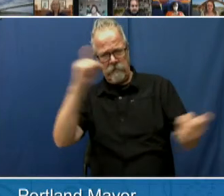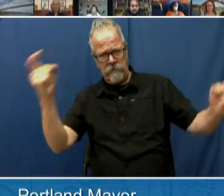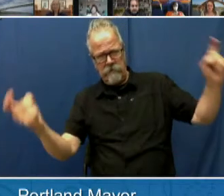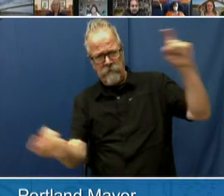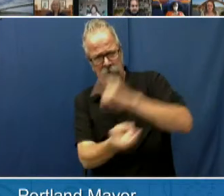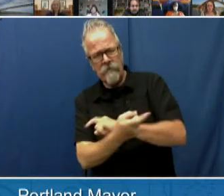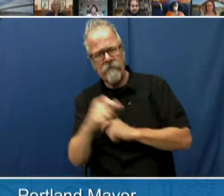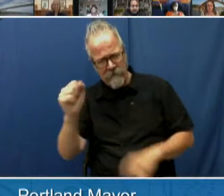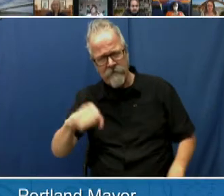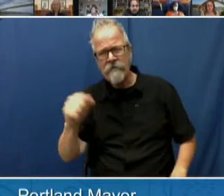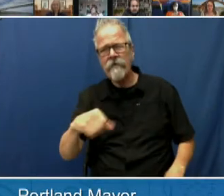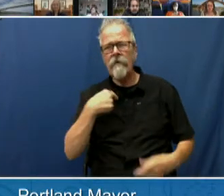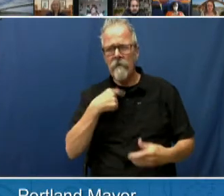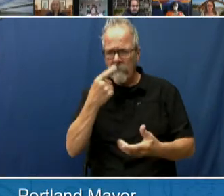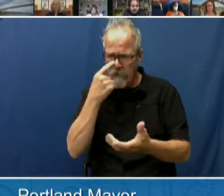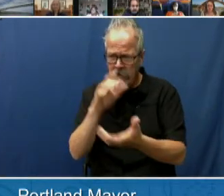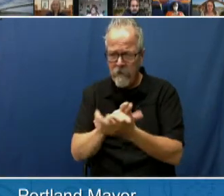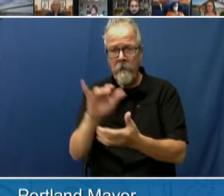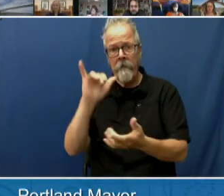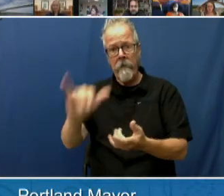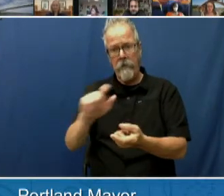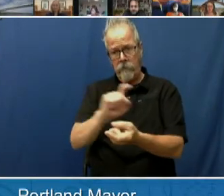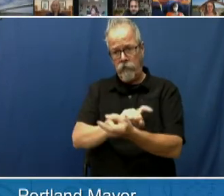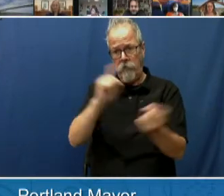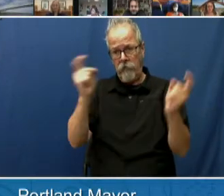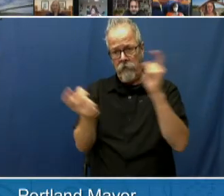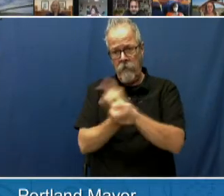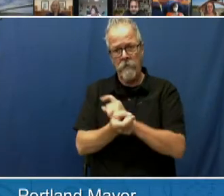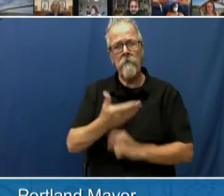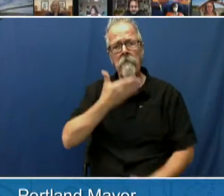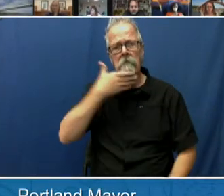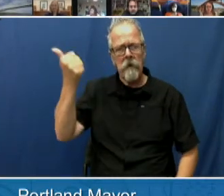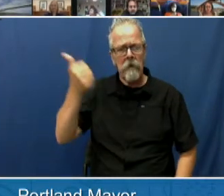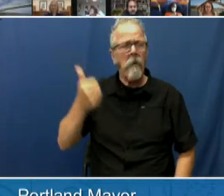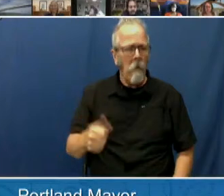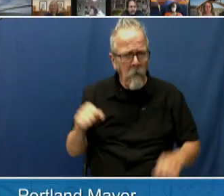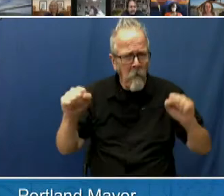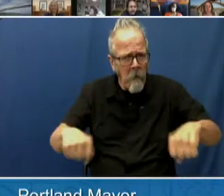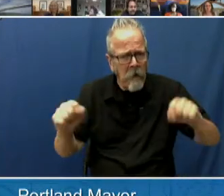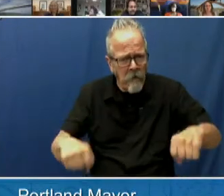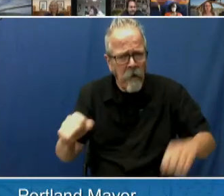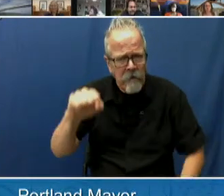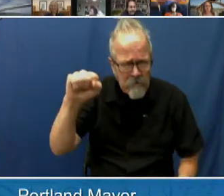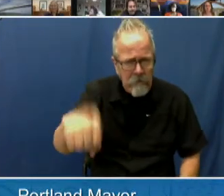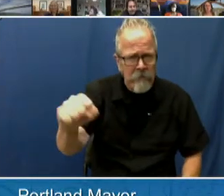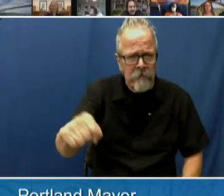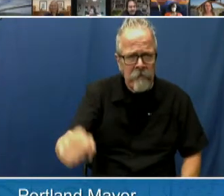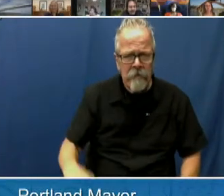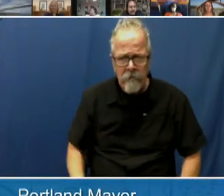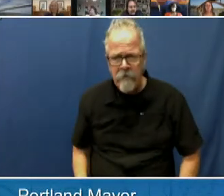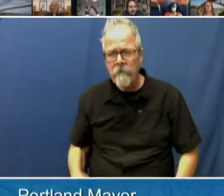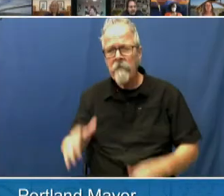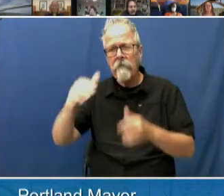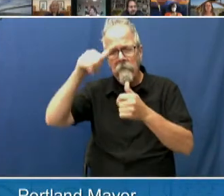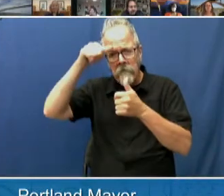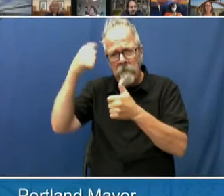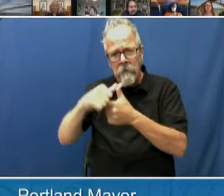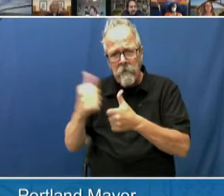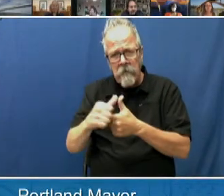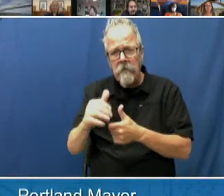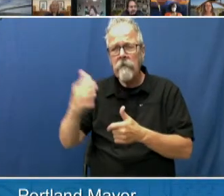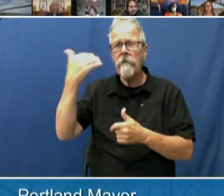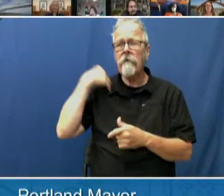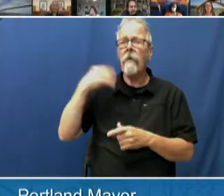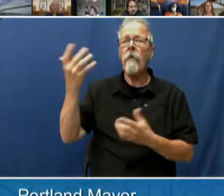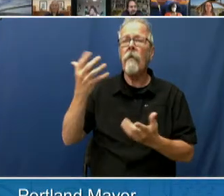that that change is possible. And we must always remember what at our core drives us